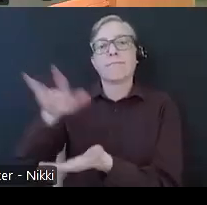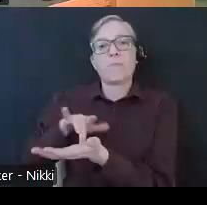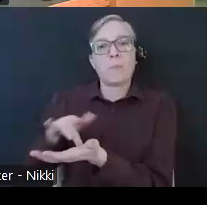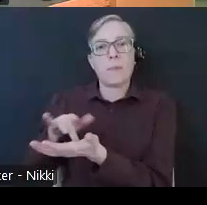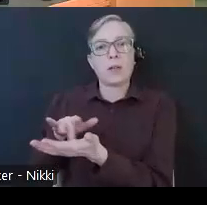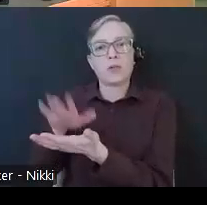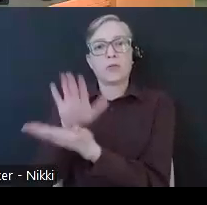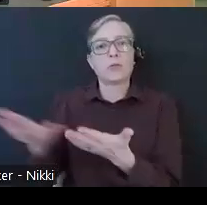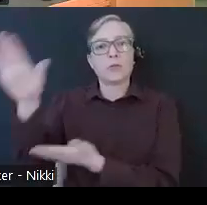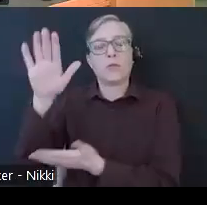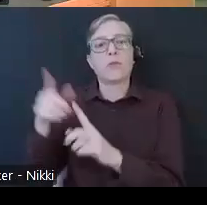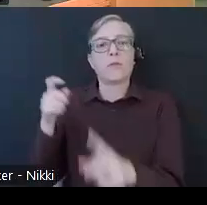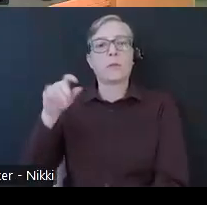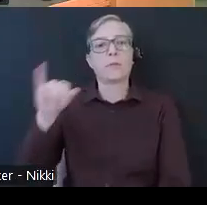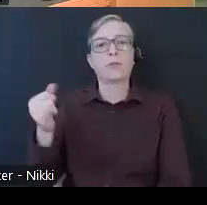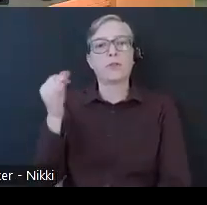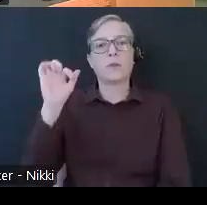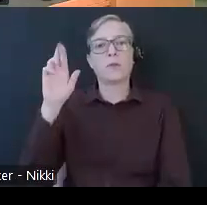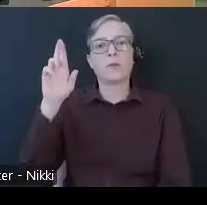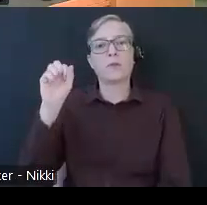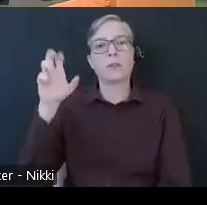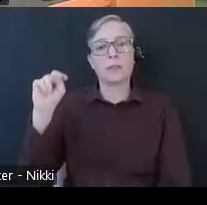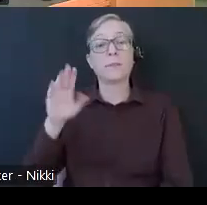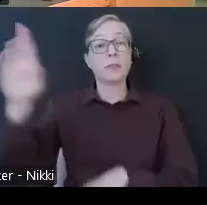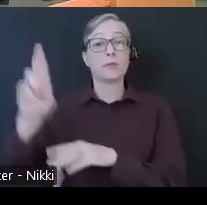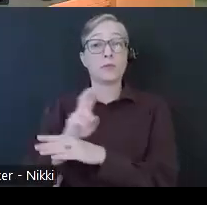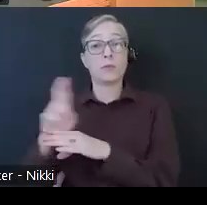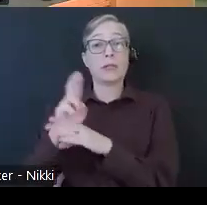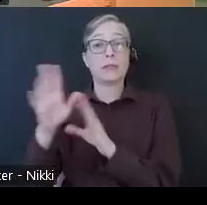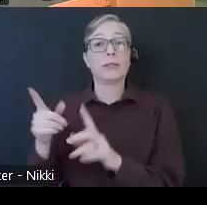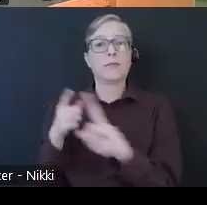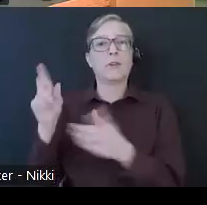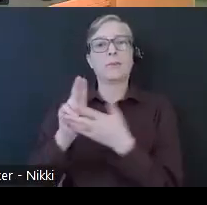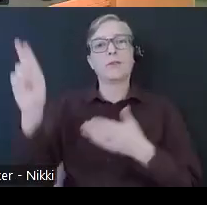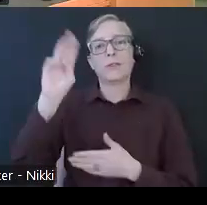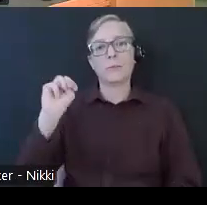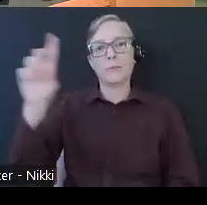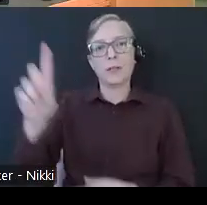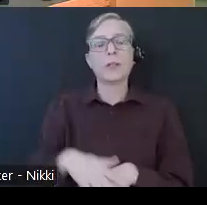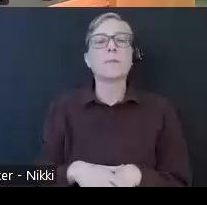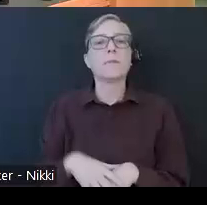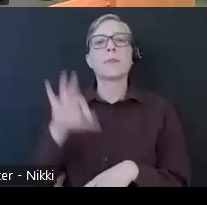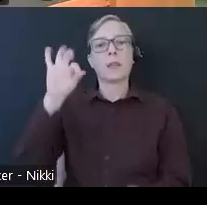and fellowship in General Internal Medicine from Johns Hopkins University.